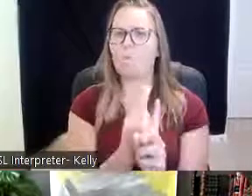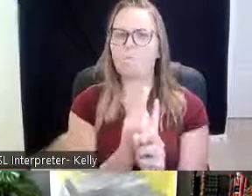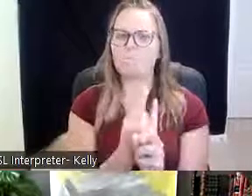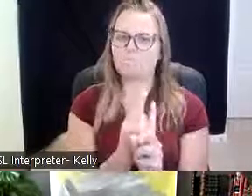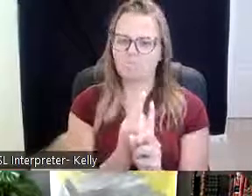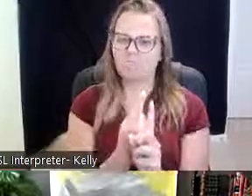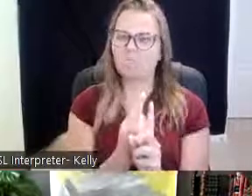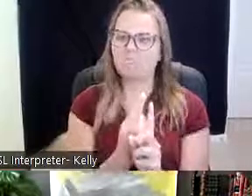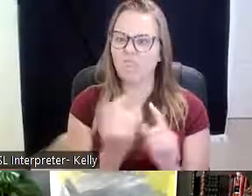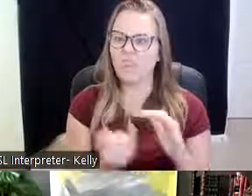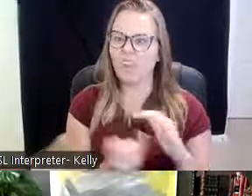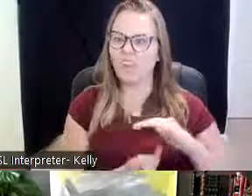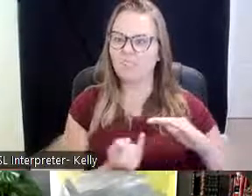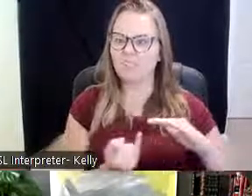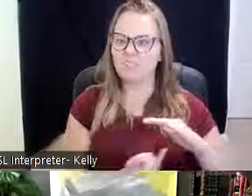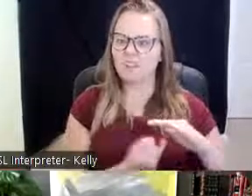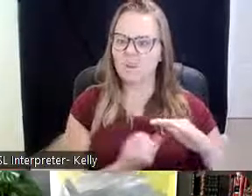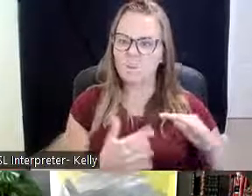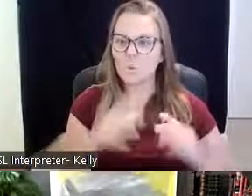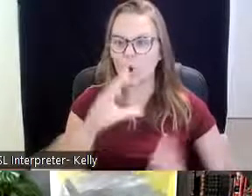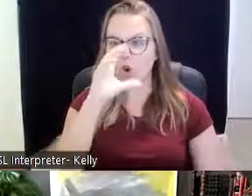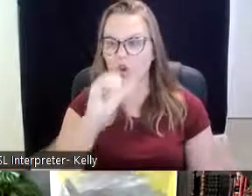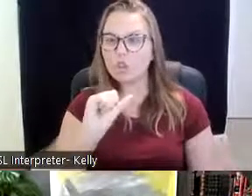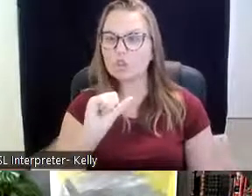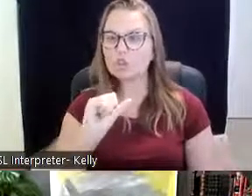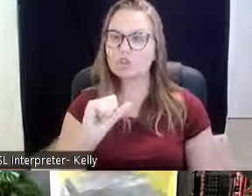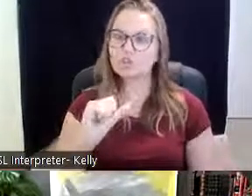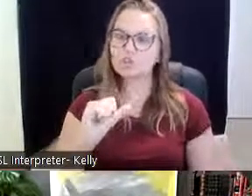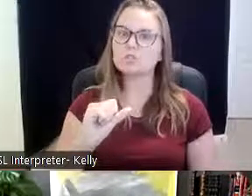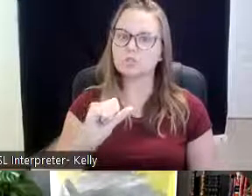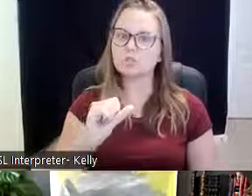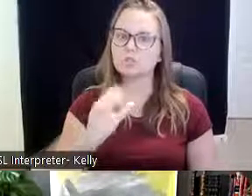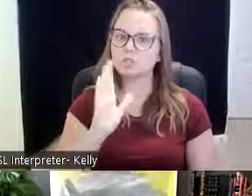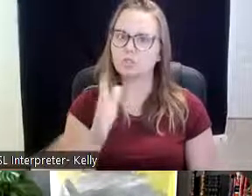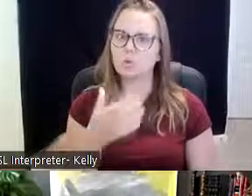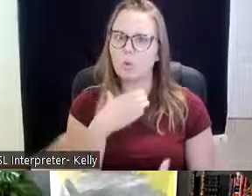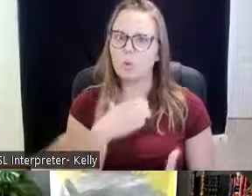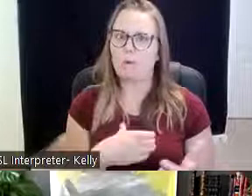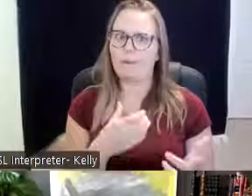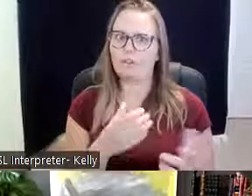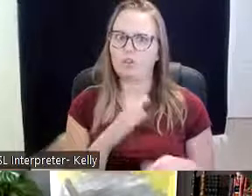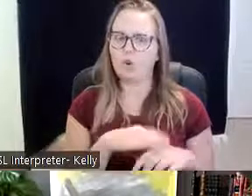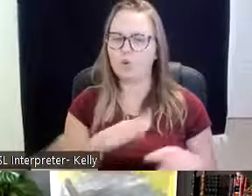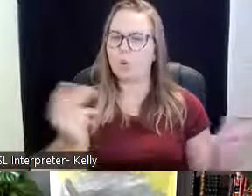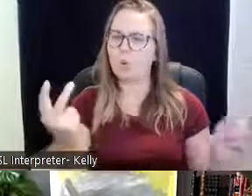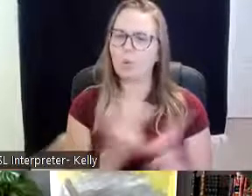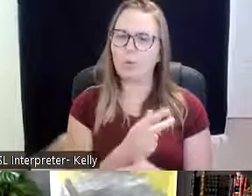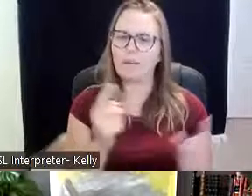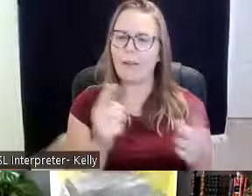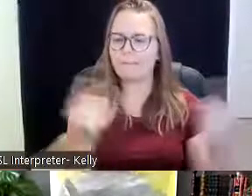words, isolation was a curse that you would only wish upon your worst enemy.